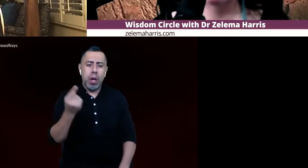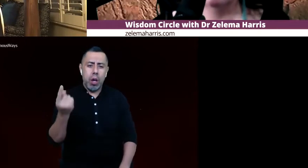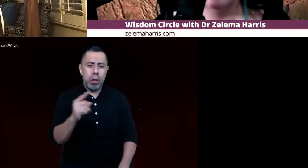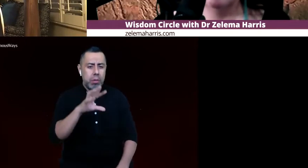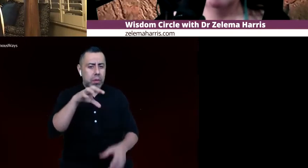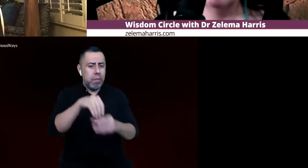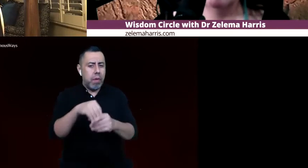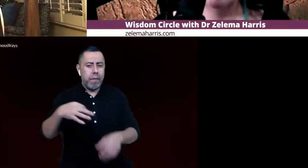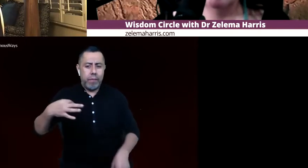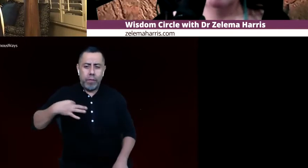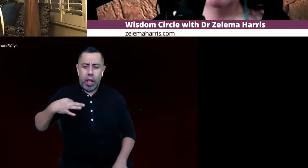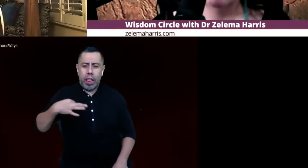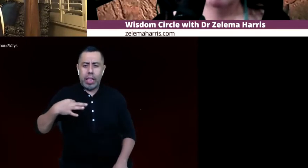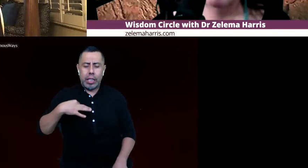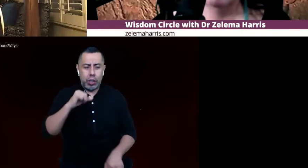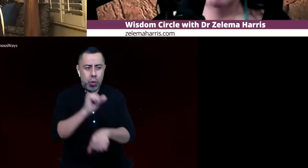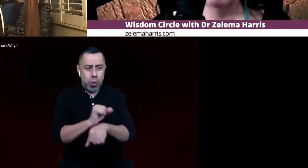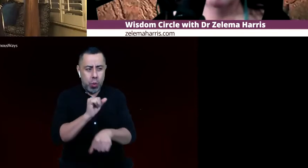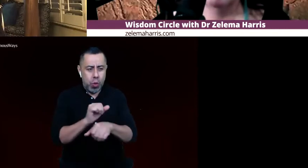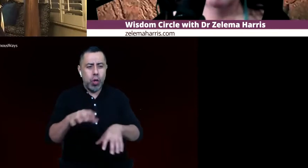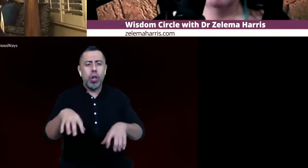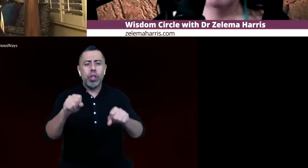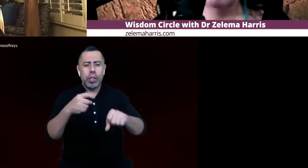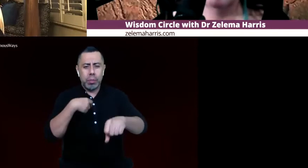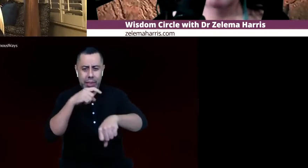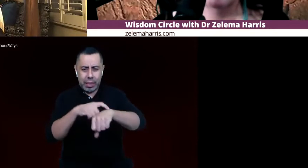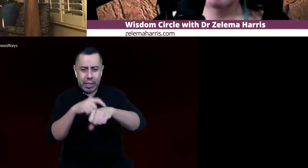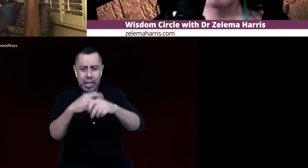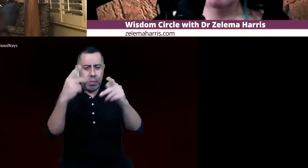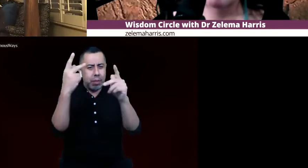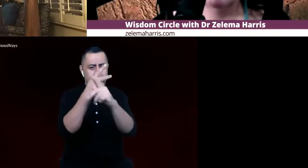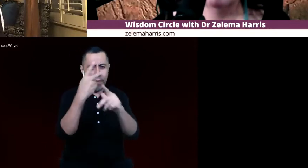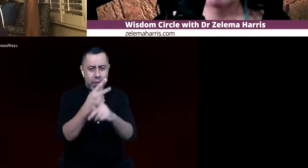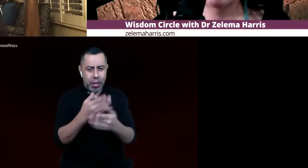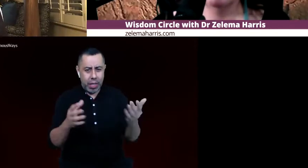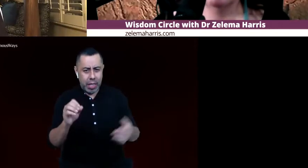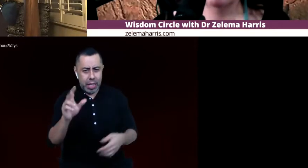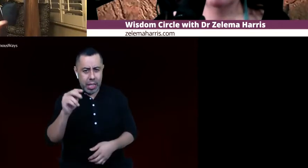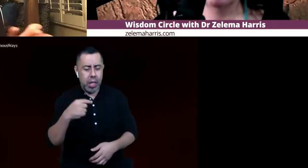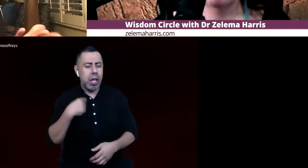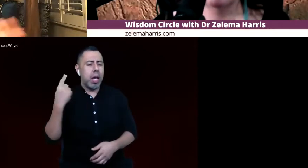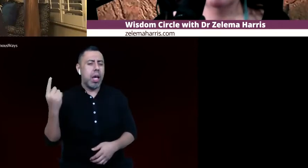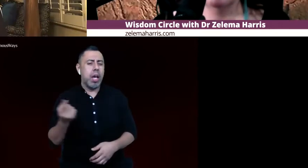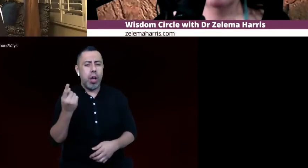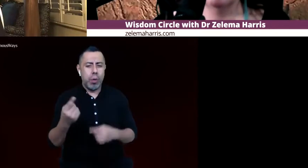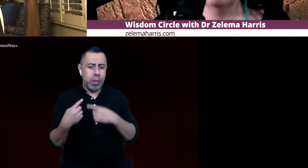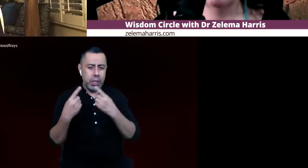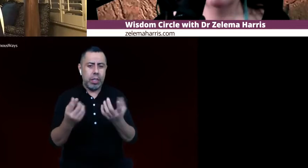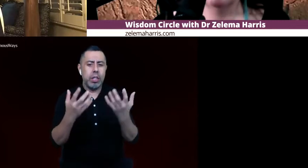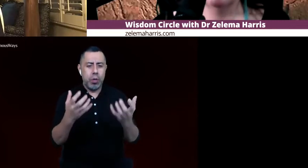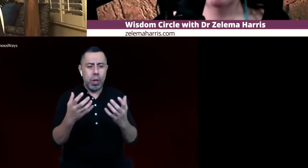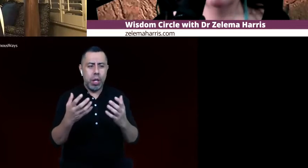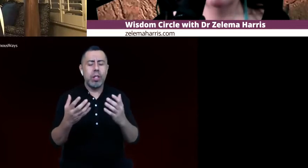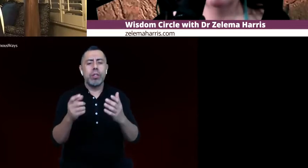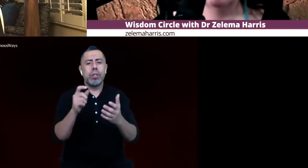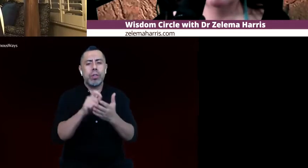So it took me a little while to figure it out. And I've always wanted to do a blog. I used to write for a